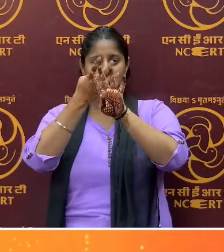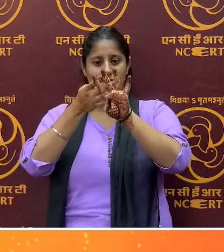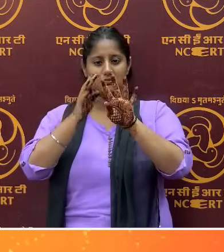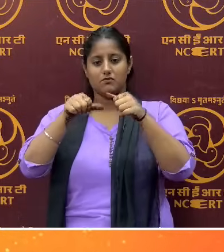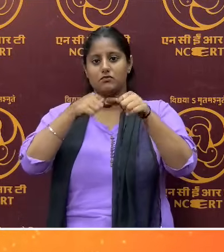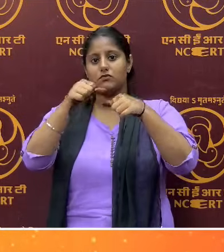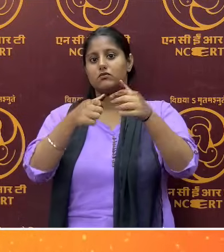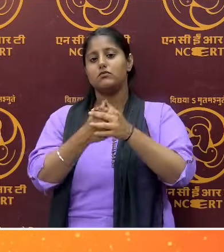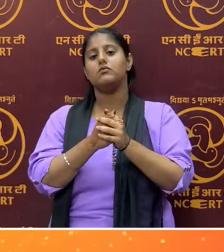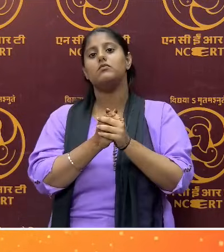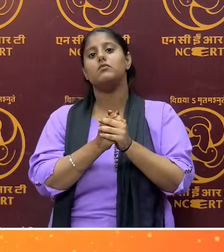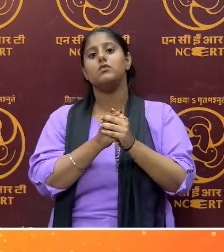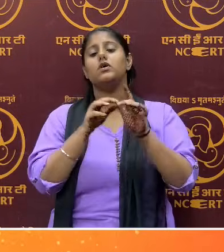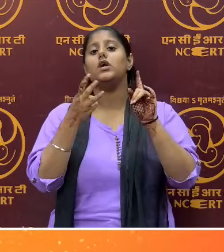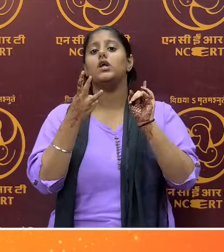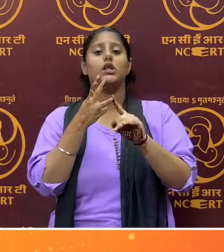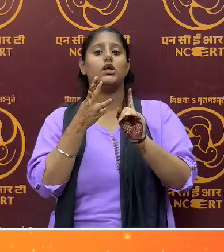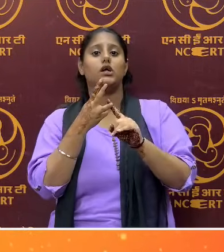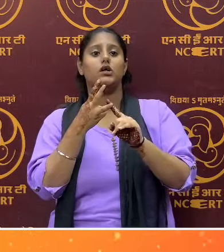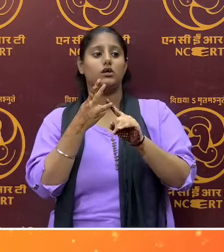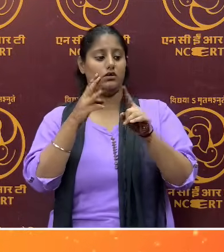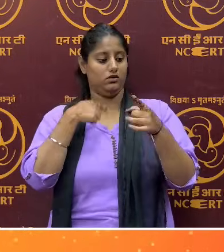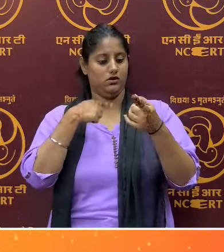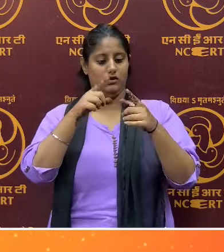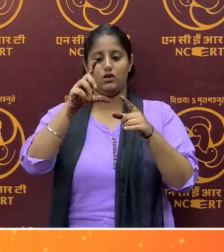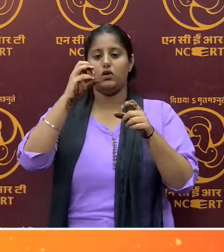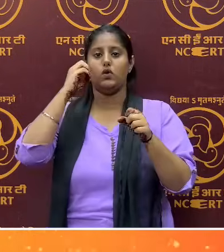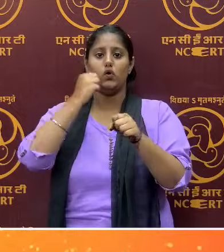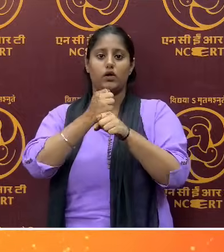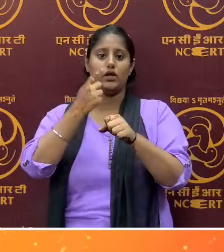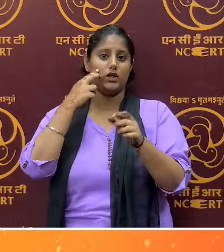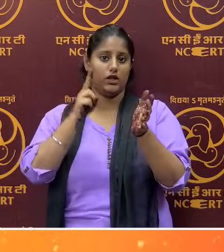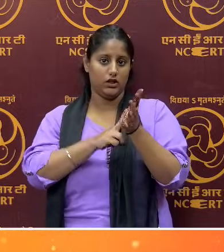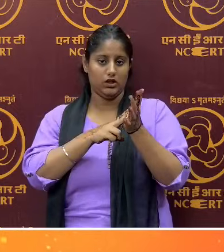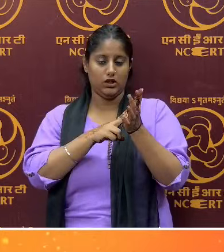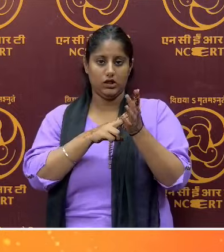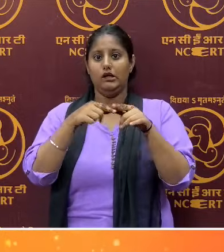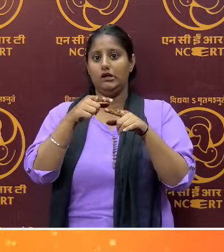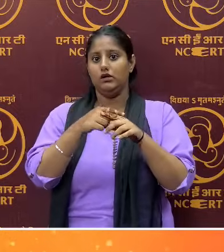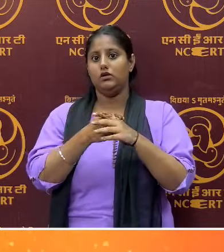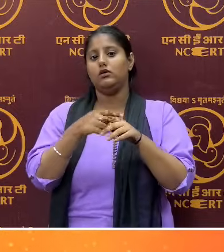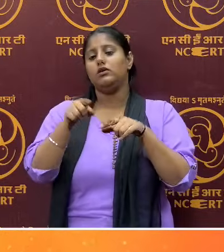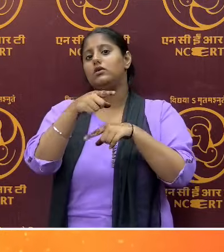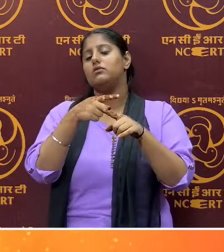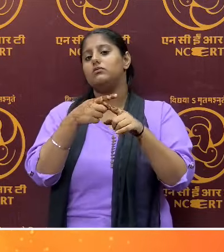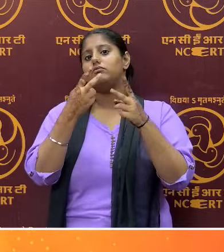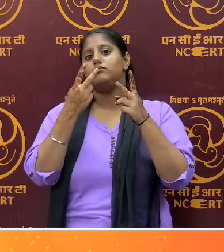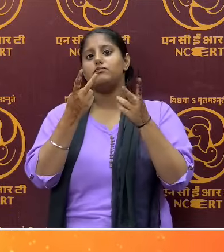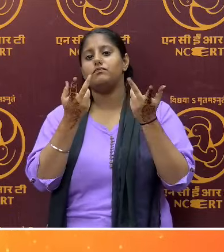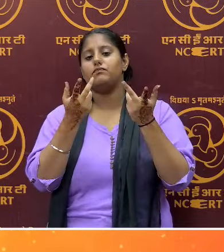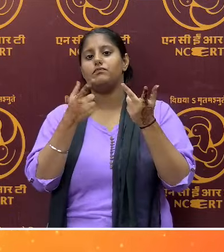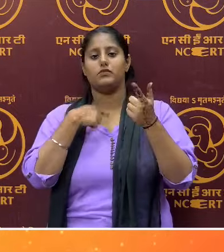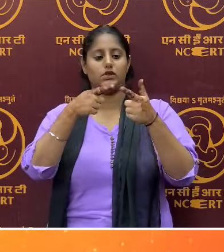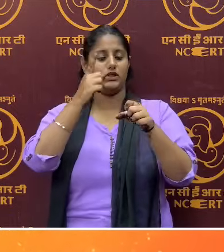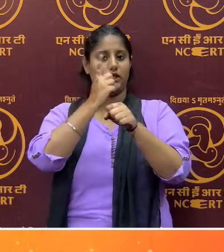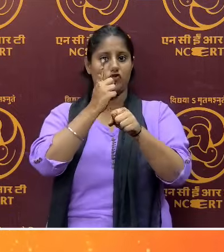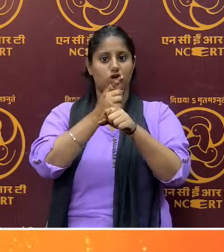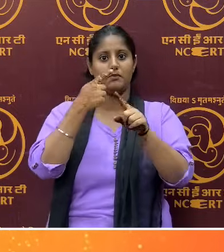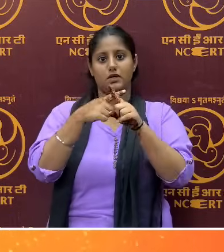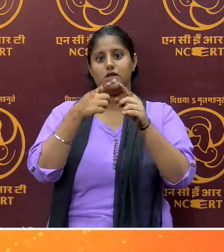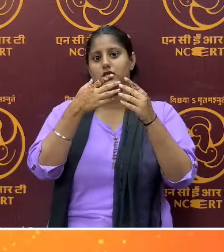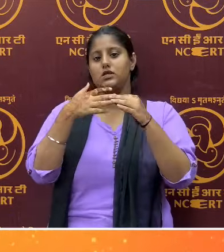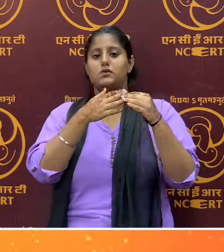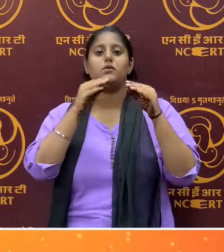here. Then third option about this is login with Meri Pehchaan. The login flow is similar for all the three roles: head teacher, teacher, and special